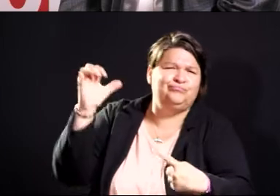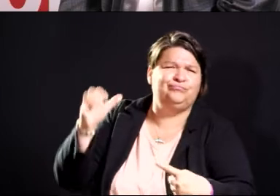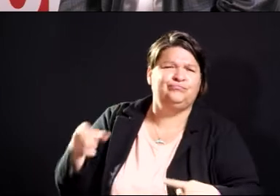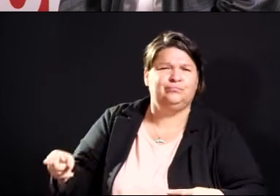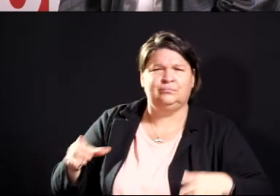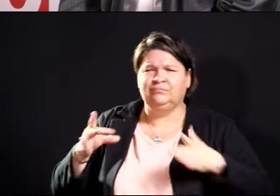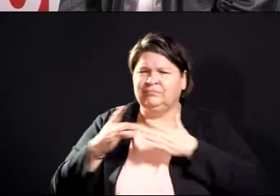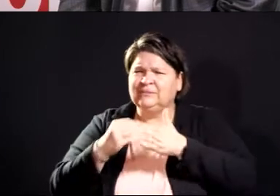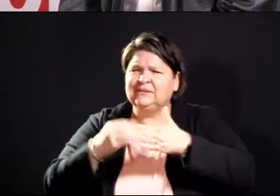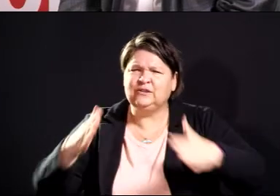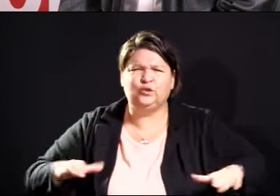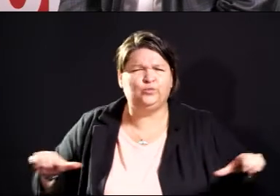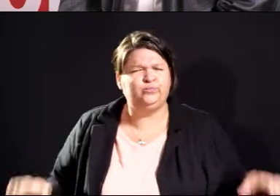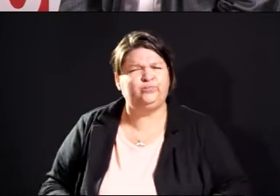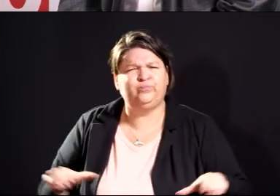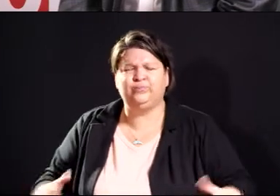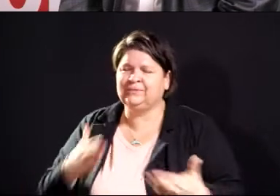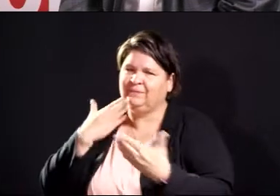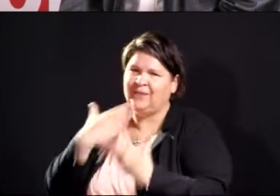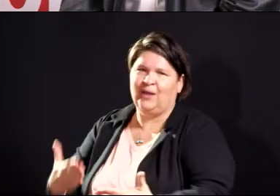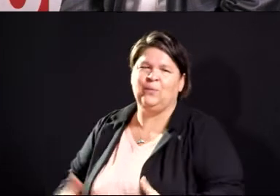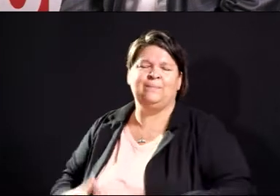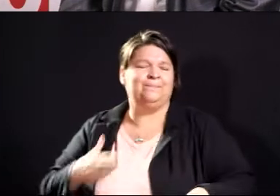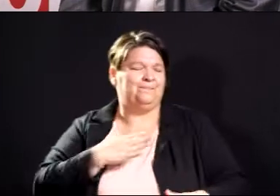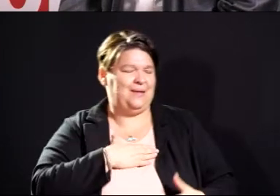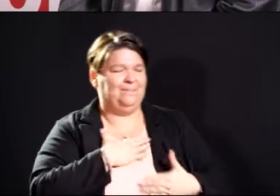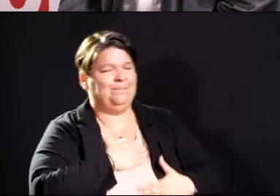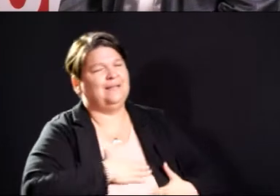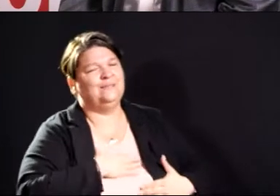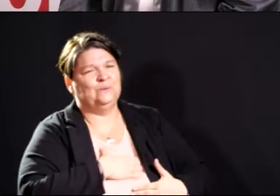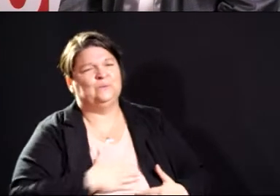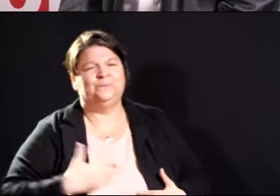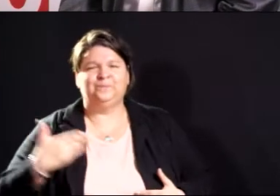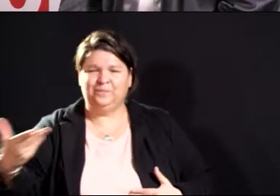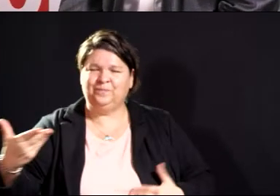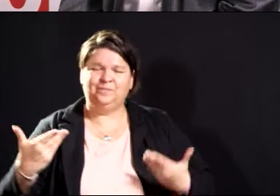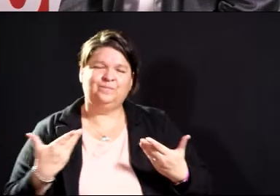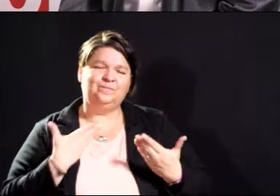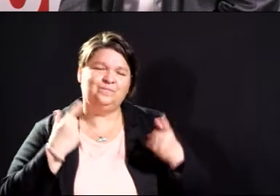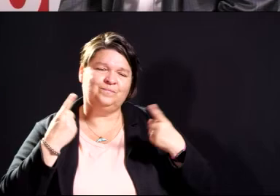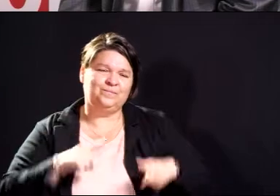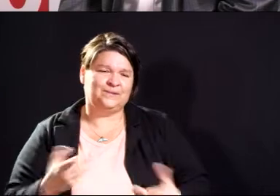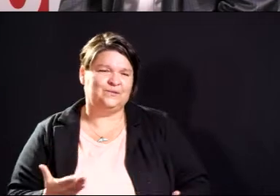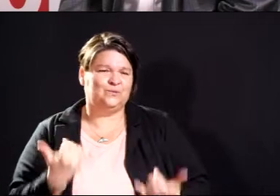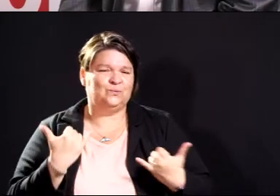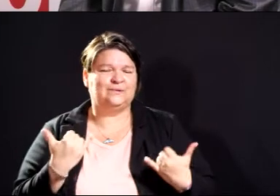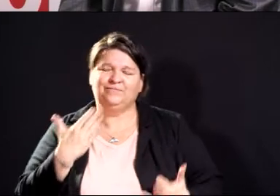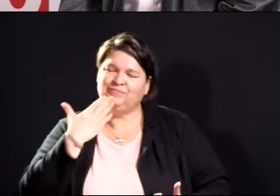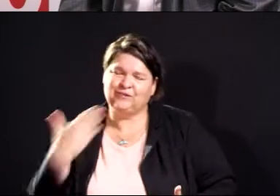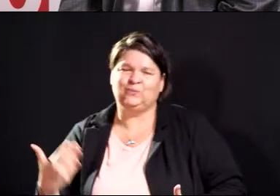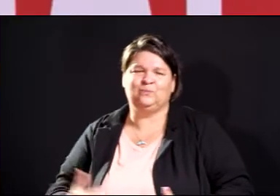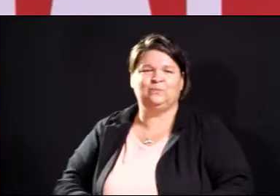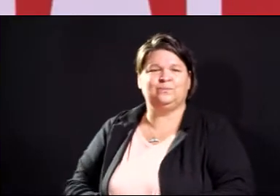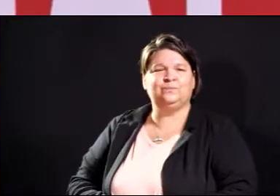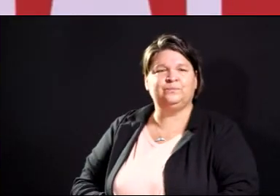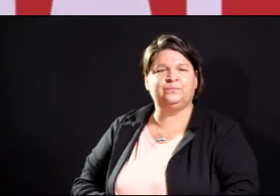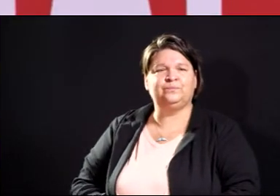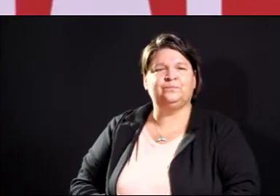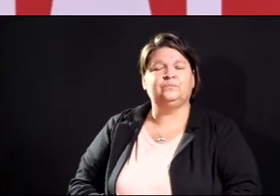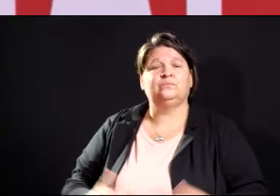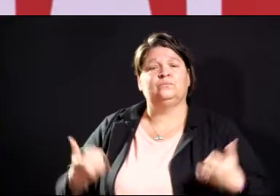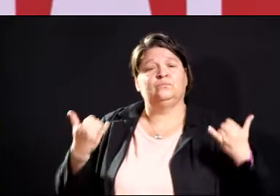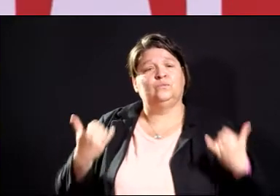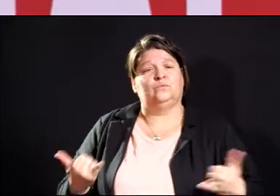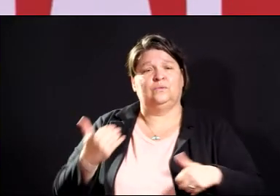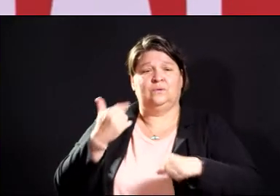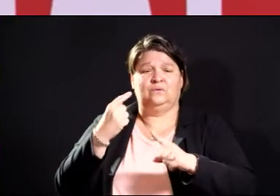Thanks for being with us, Sean. Okay, we appreciate pleasure. That. So tonight, the hard part of this virus is not behind us yet, folks, but it's not